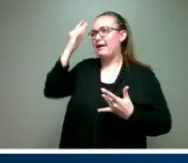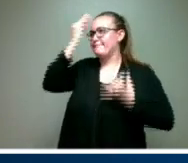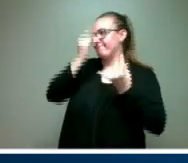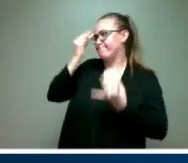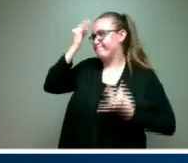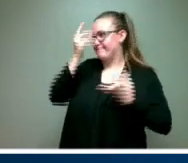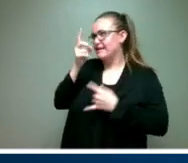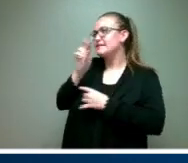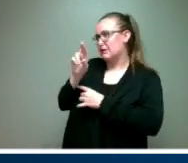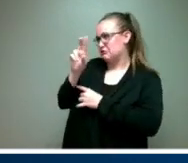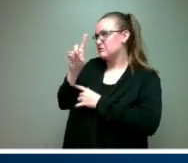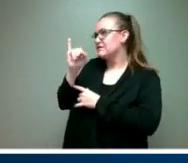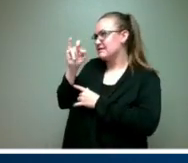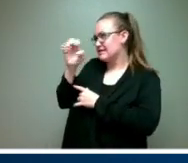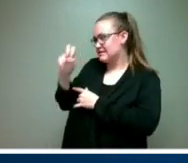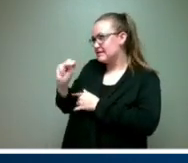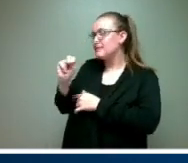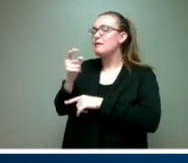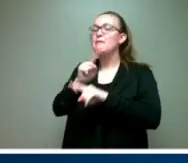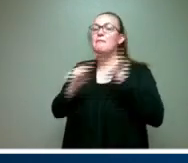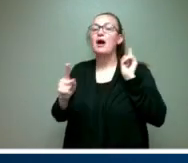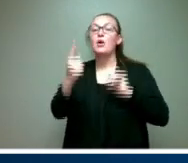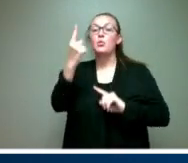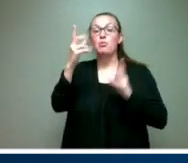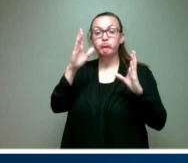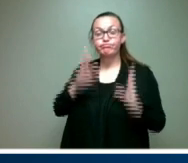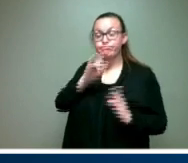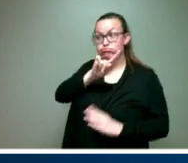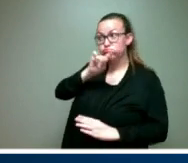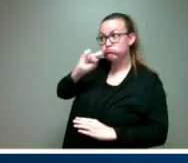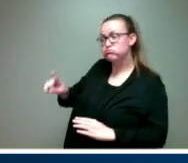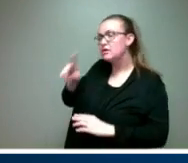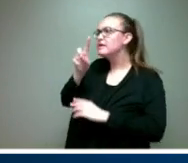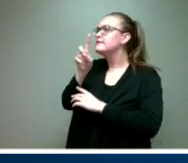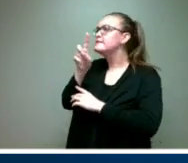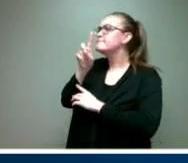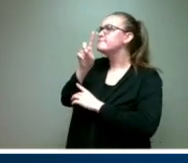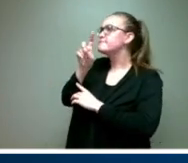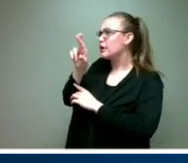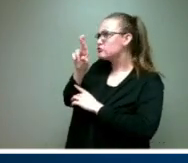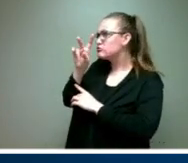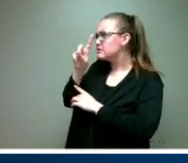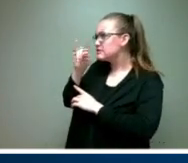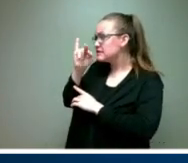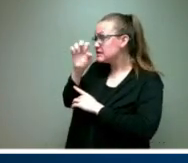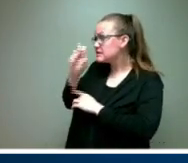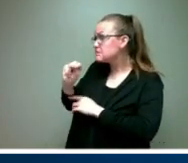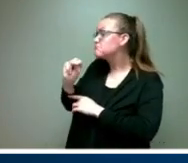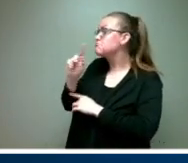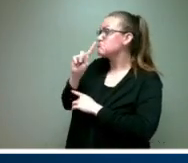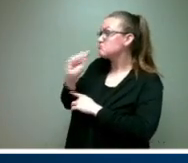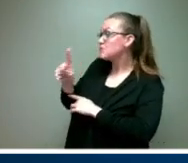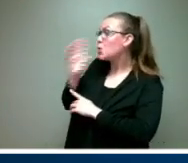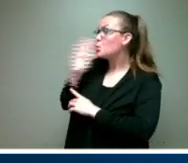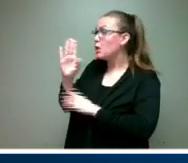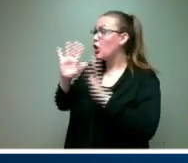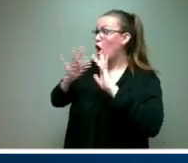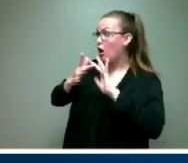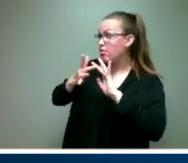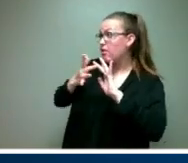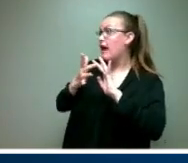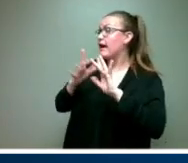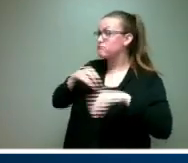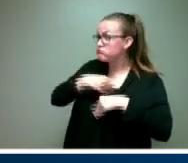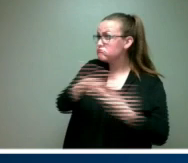from T Street. Dr. Dixon, will the online delivery of academics now serve as a